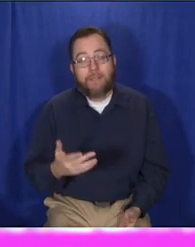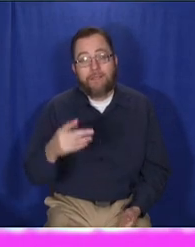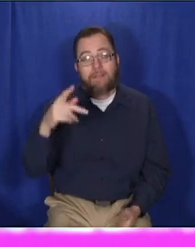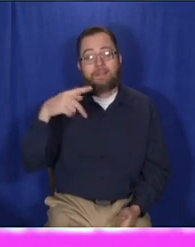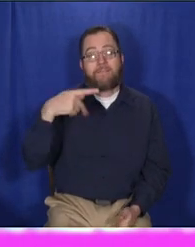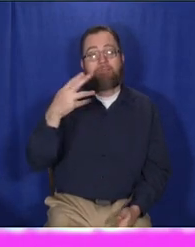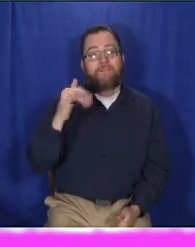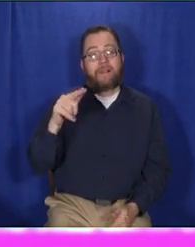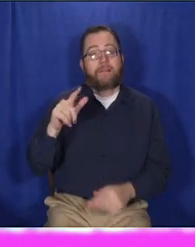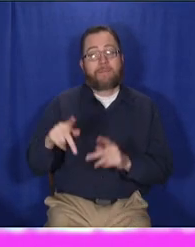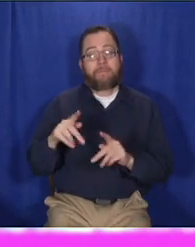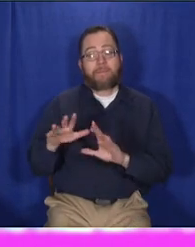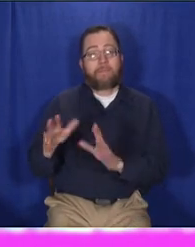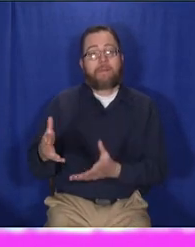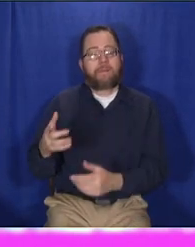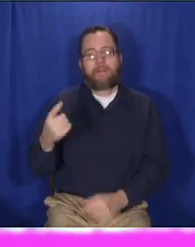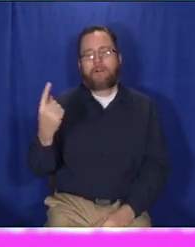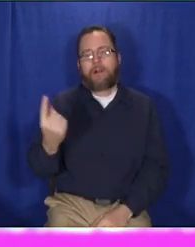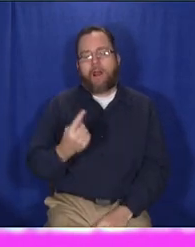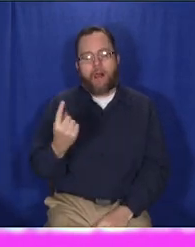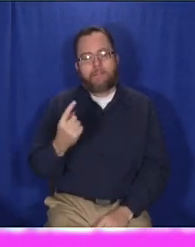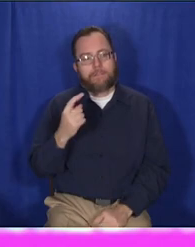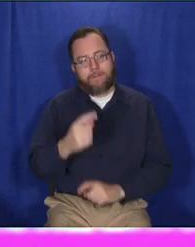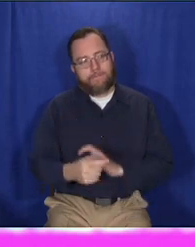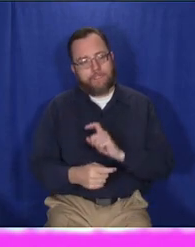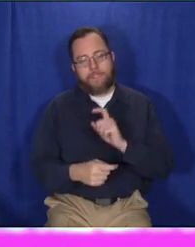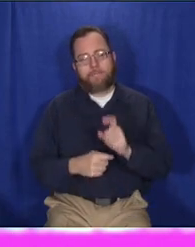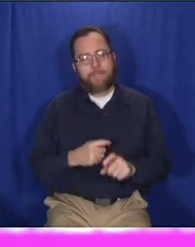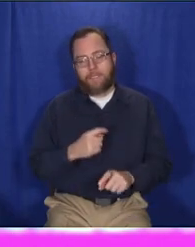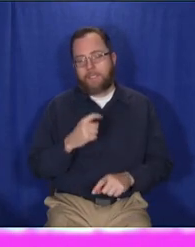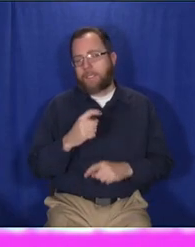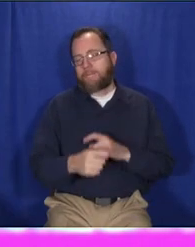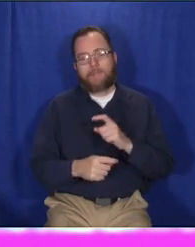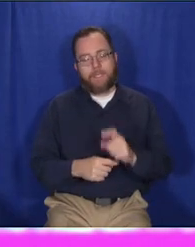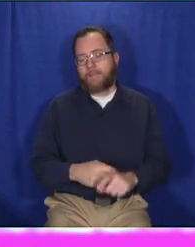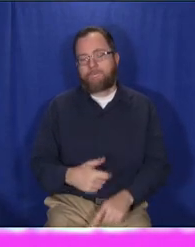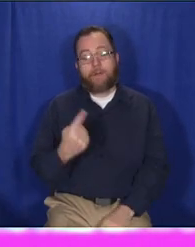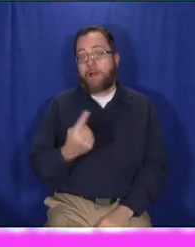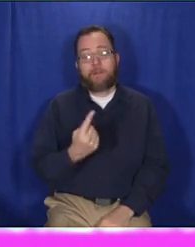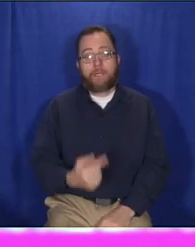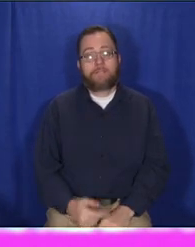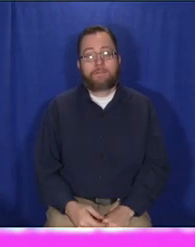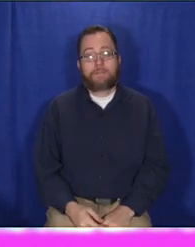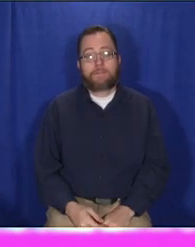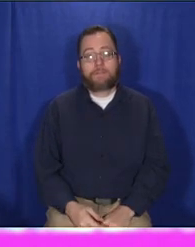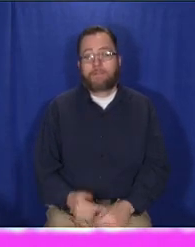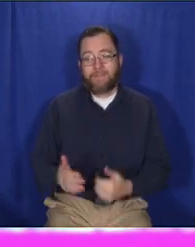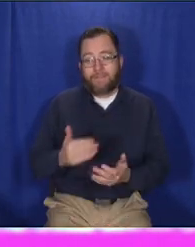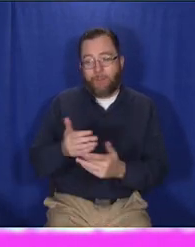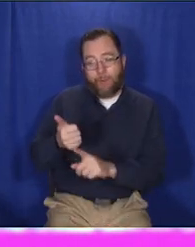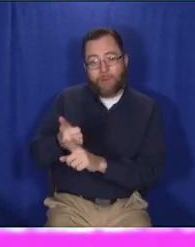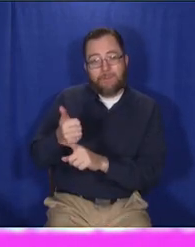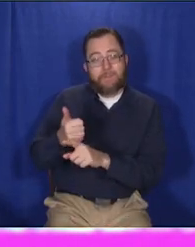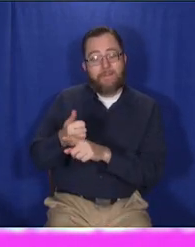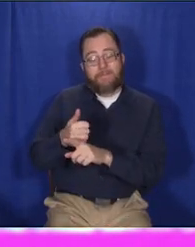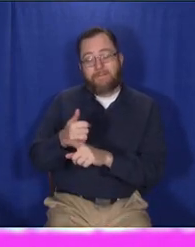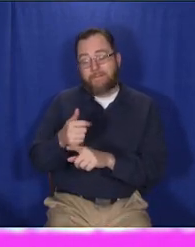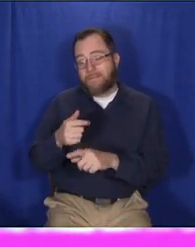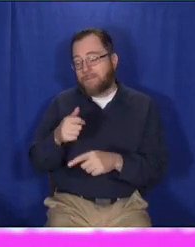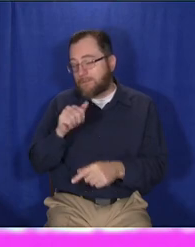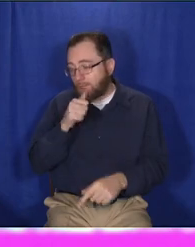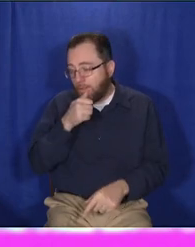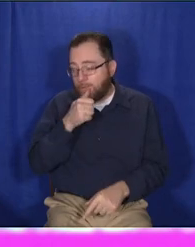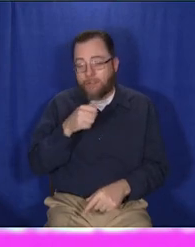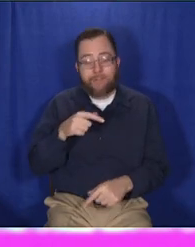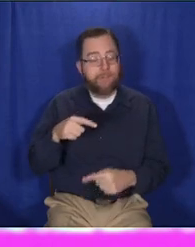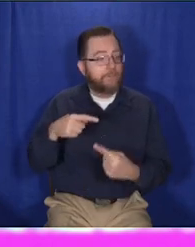were constantly giving. Like, even out of their struggle and time of scarcity and their